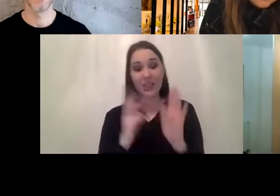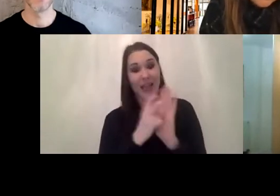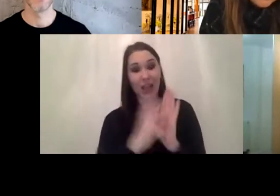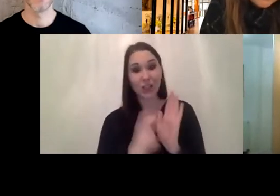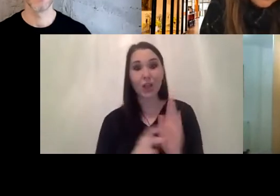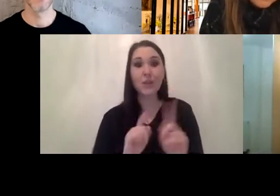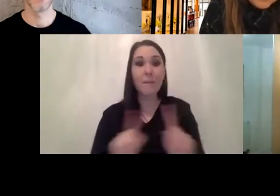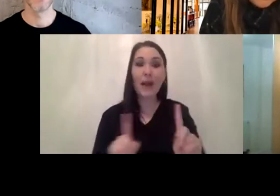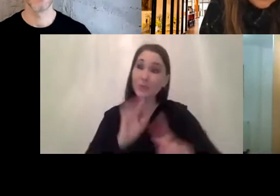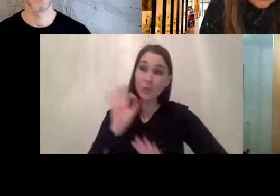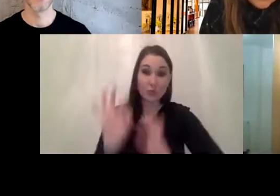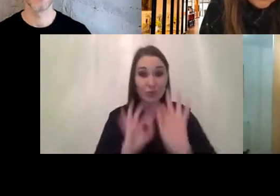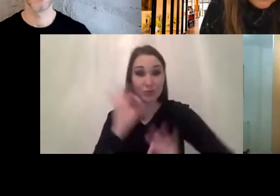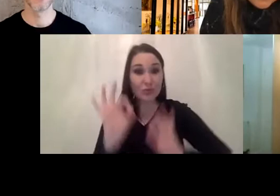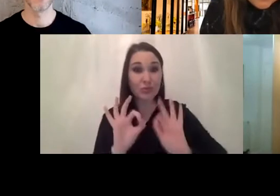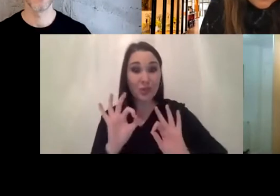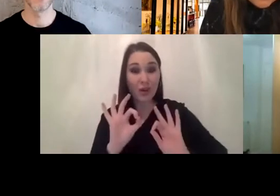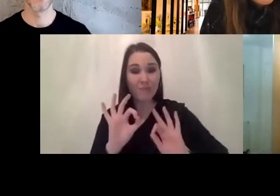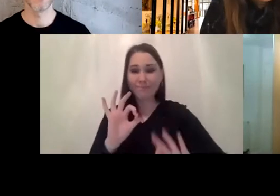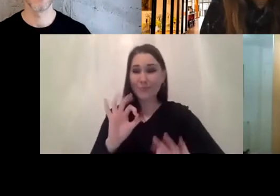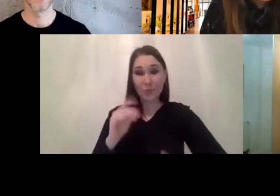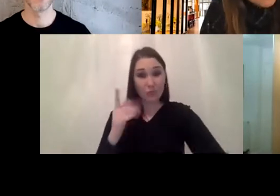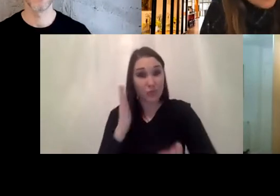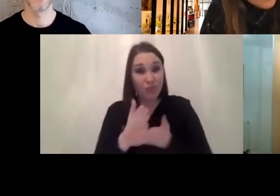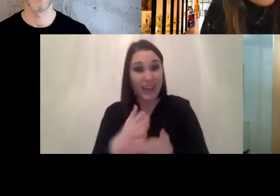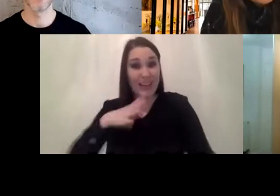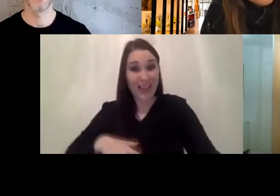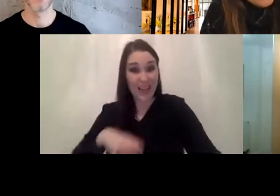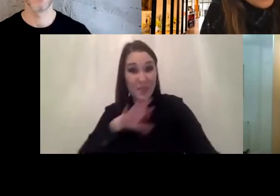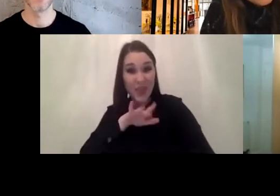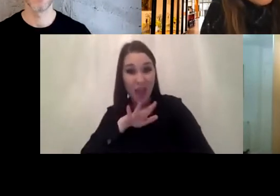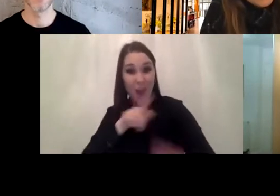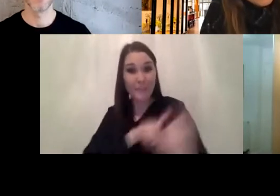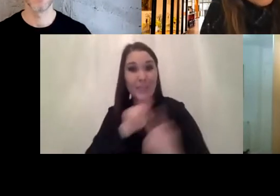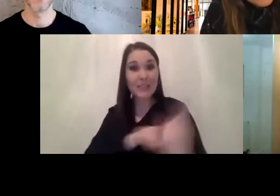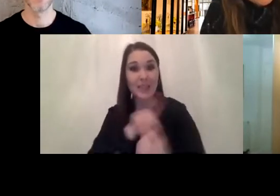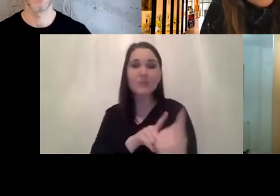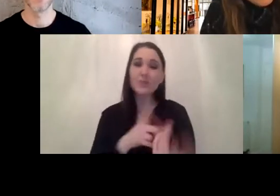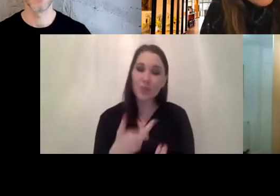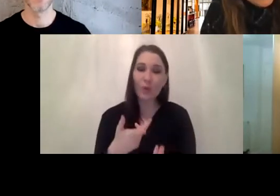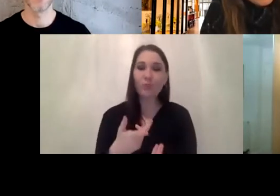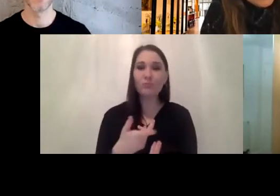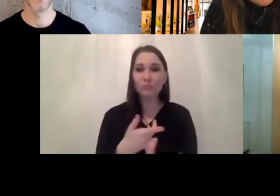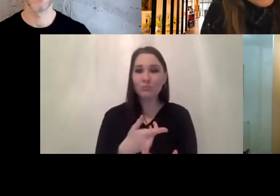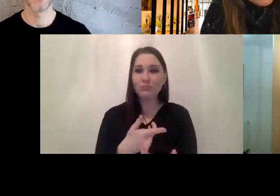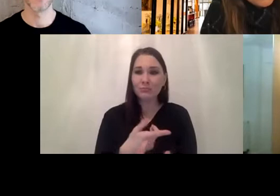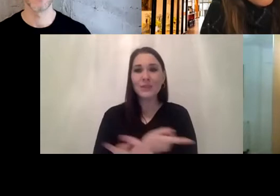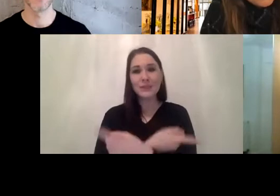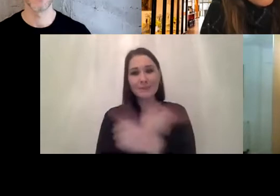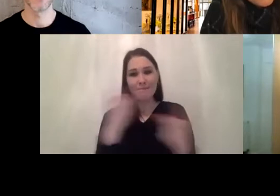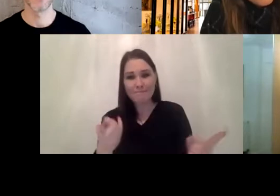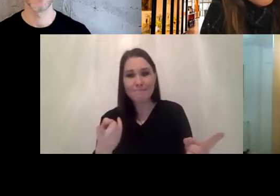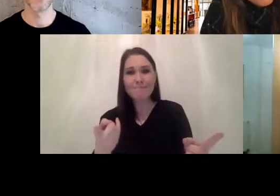question people to say, do I really need to be in that meeting as well? So I think it's getting people to really think about their day